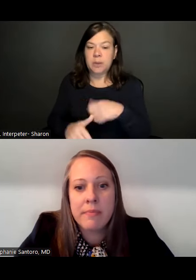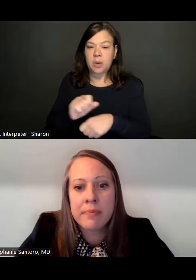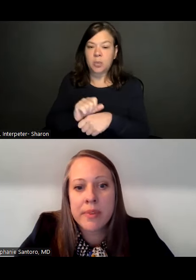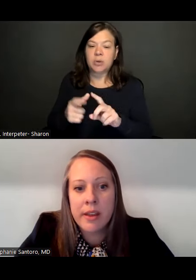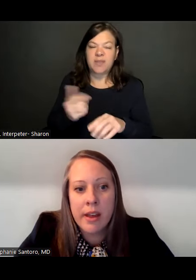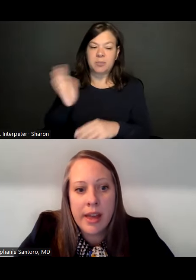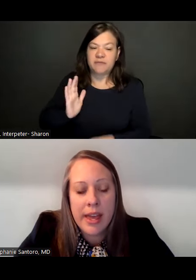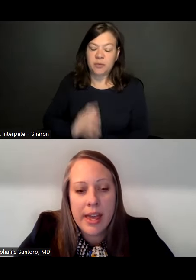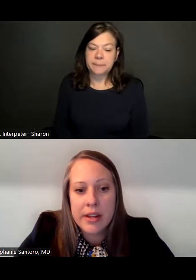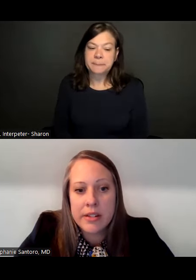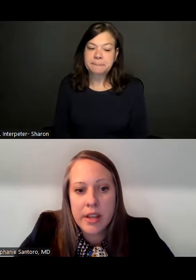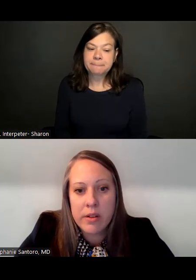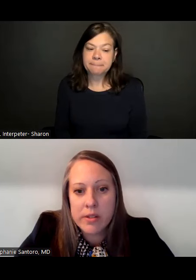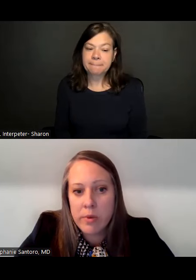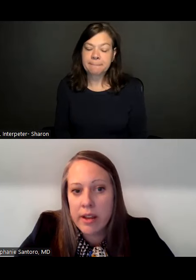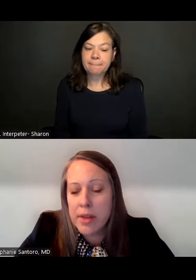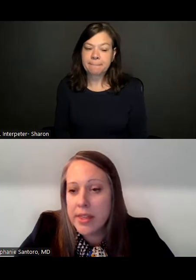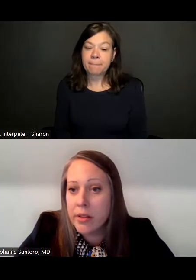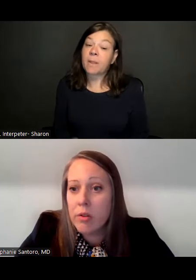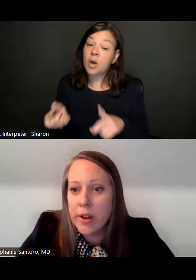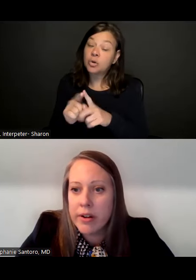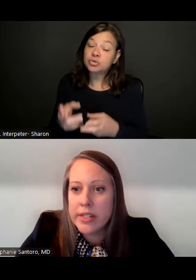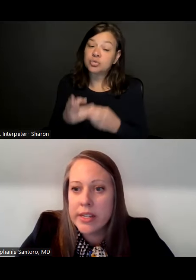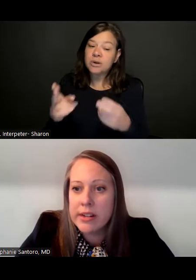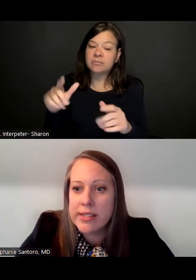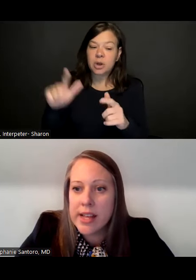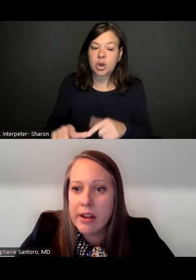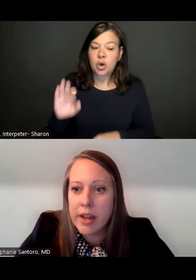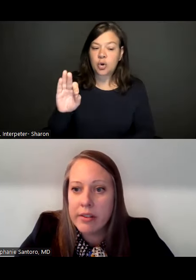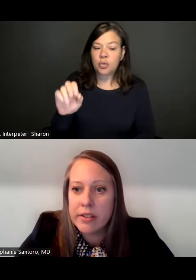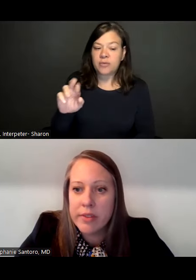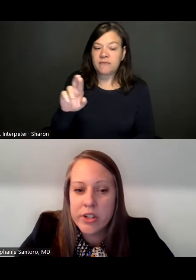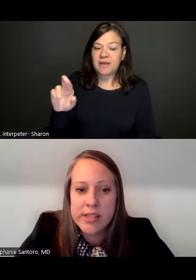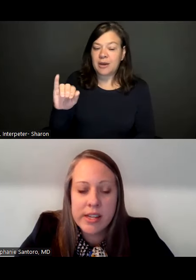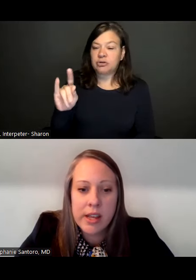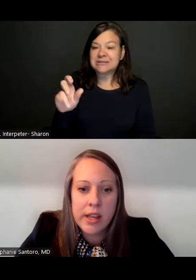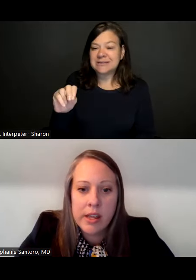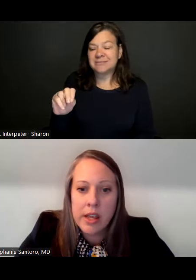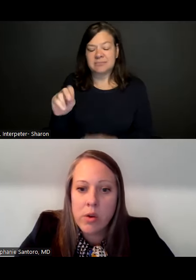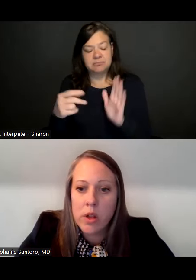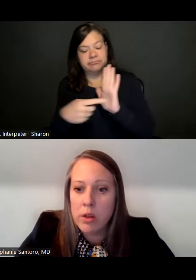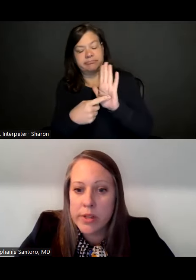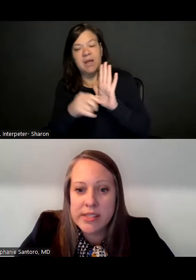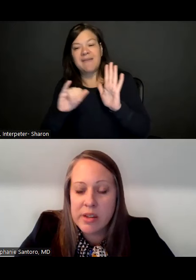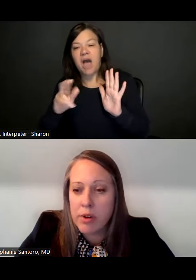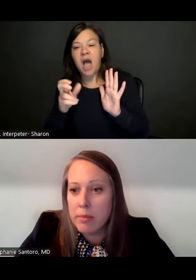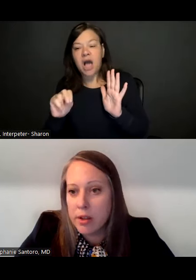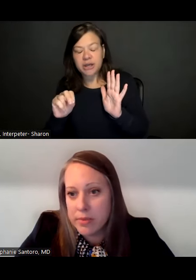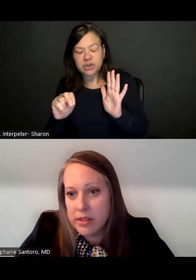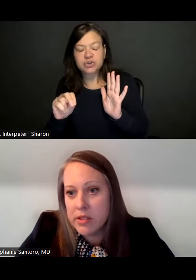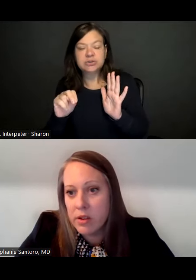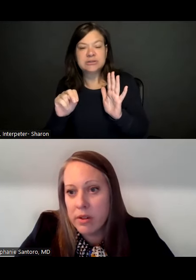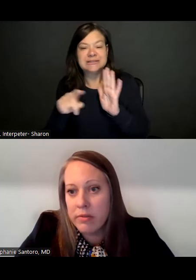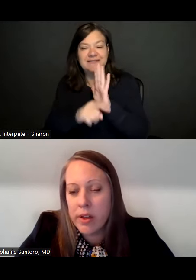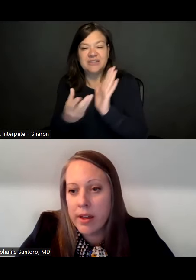past. And they also recommend that low ferritin, a sign of iron deficiency, can go along with sleep